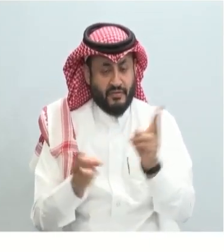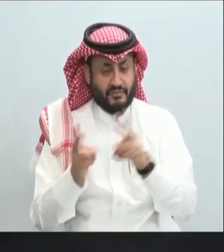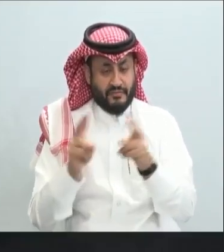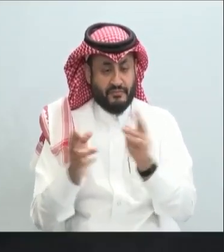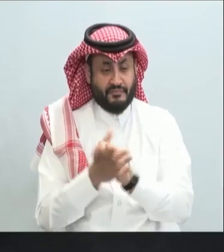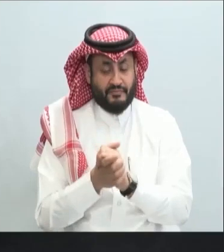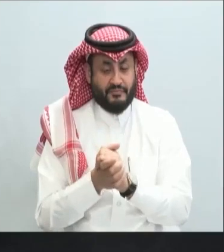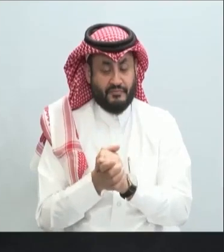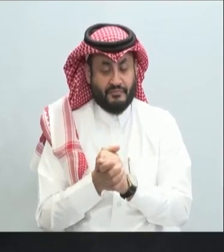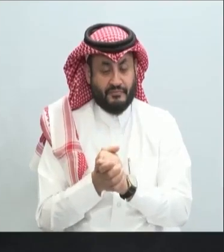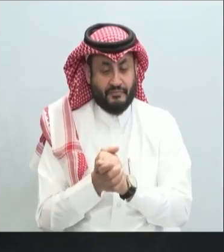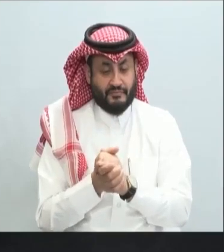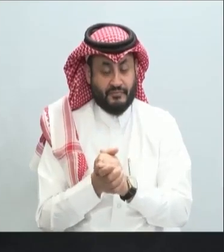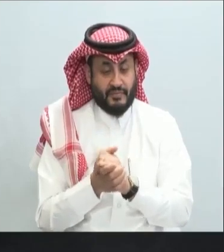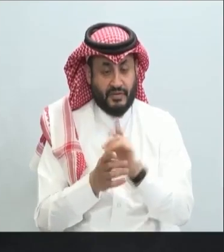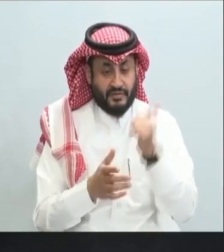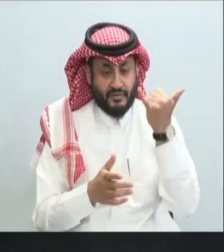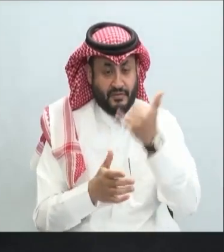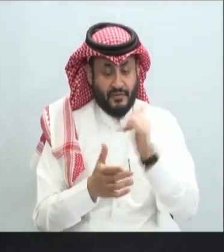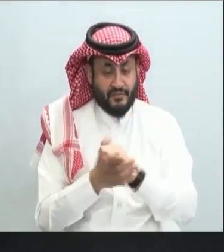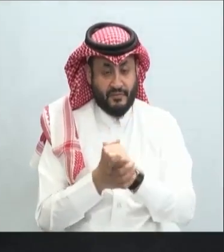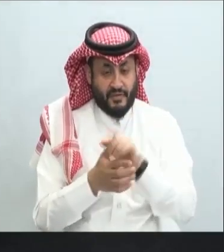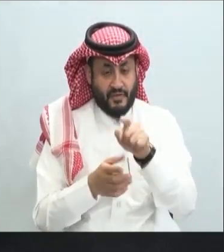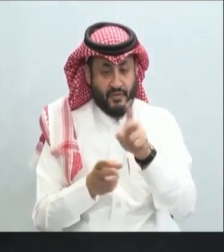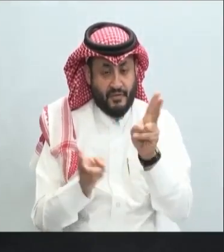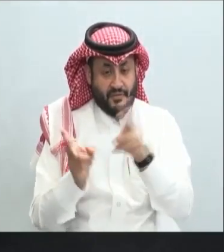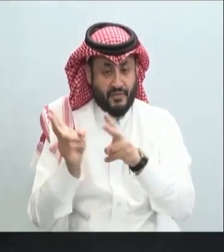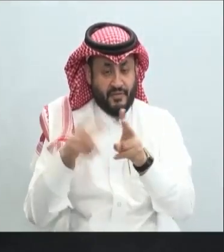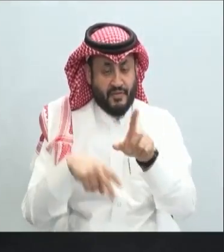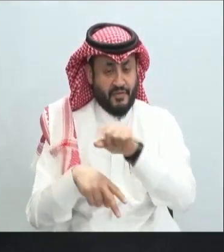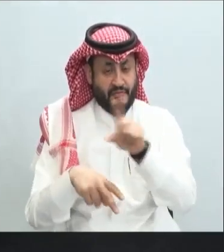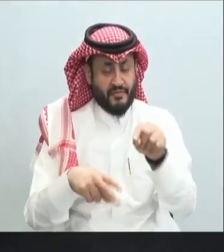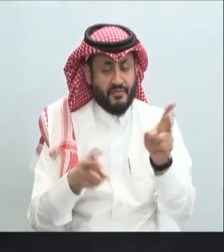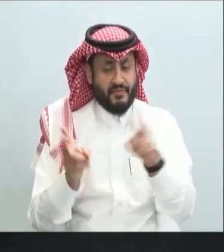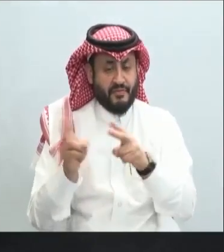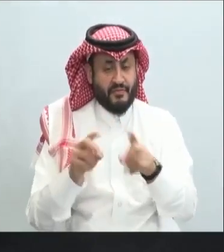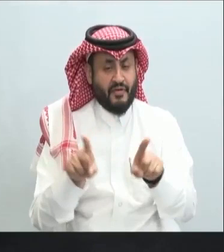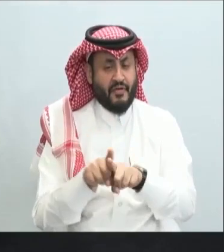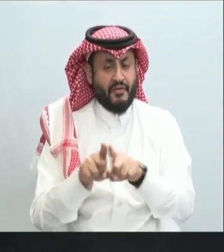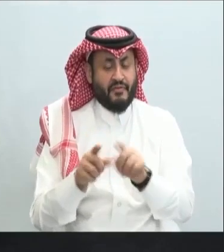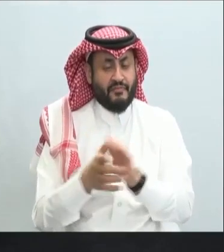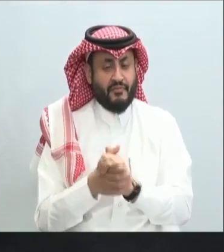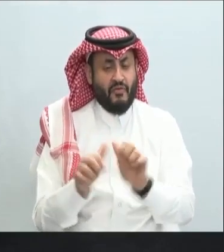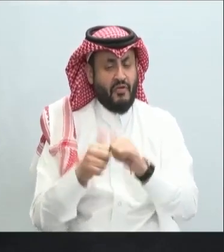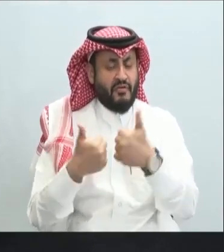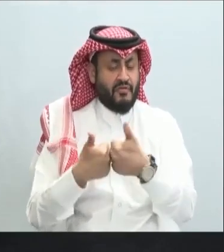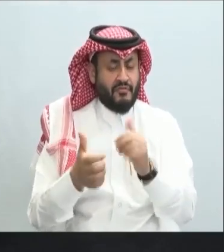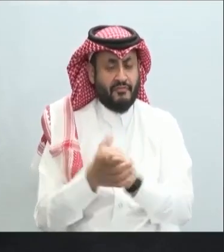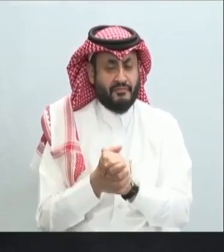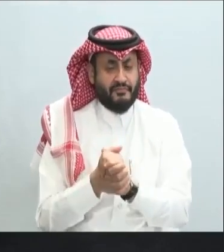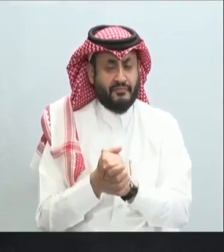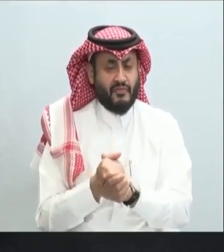conversation, we said that it is important that you can practice this conversation with a partner, maybe